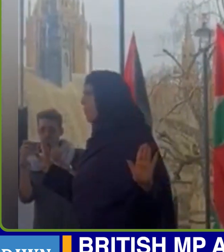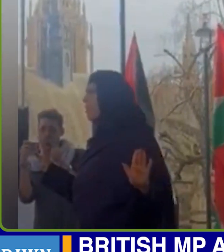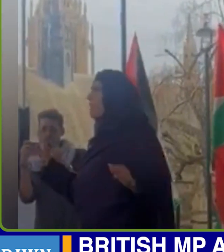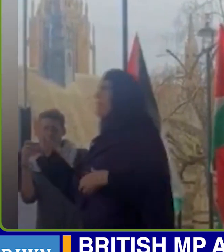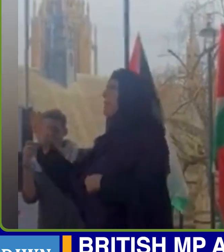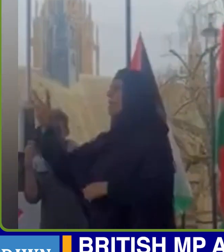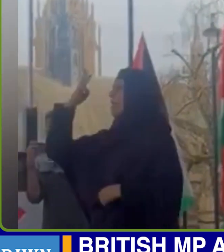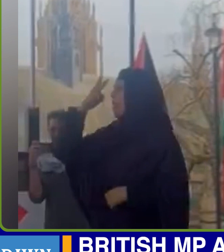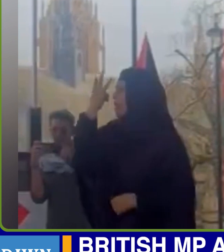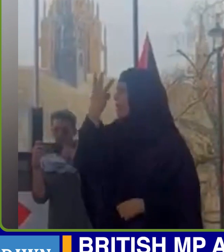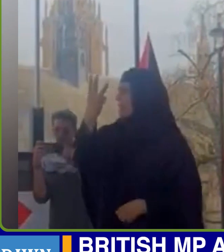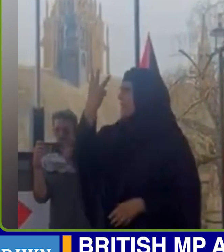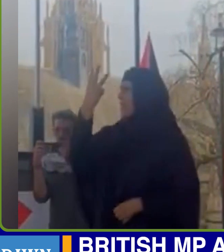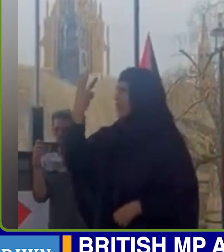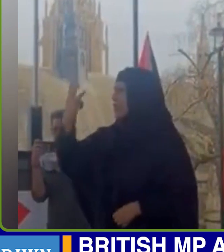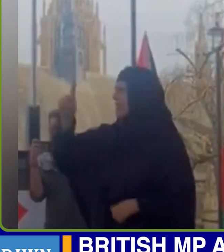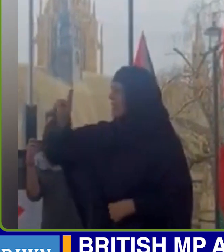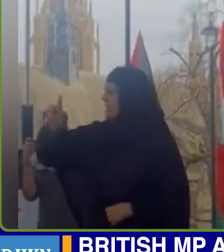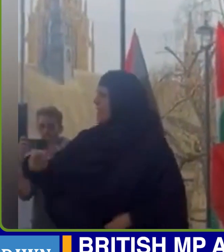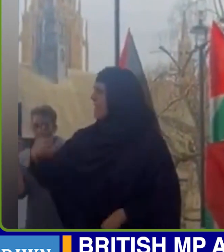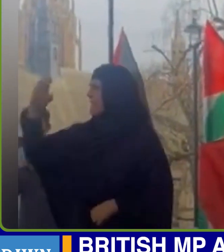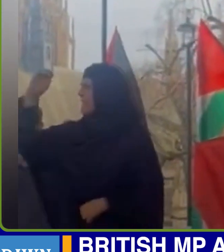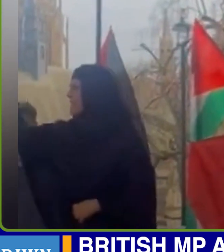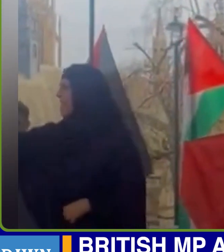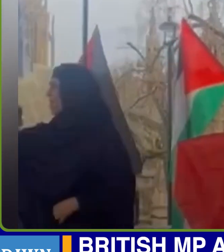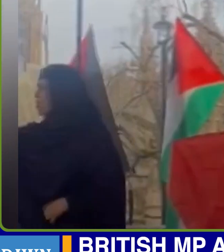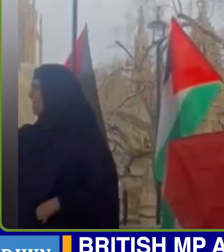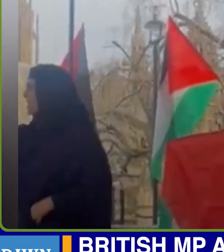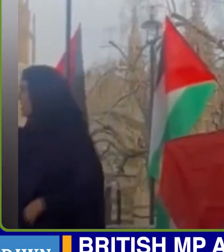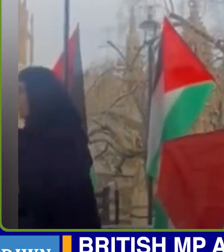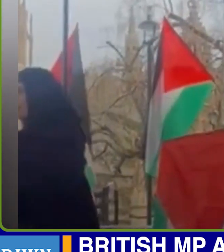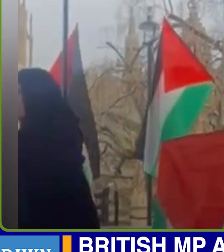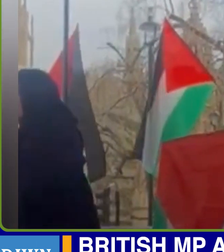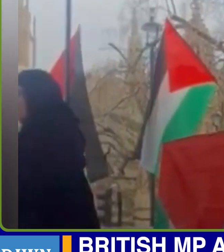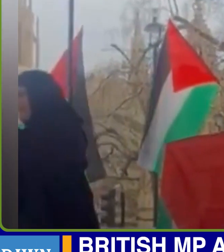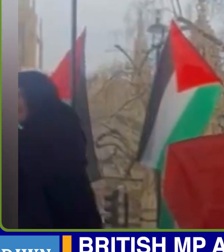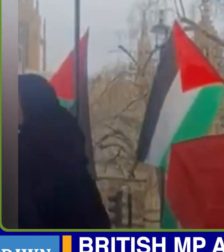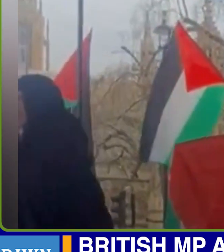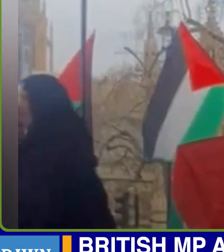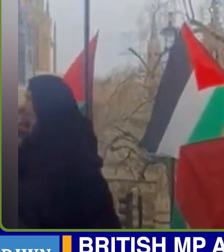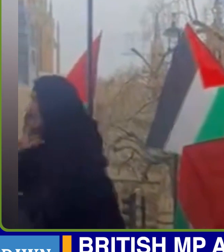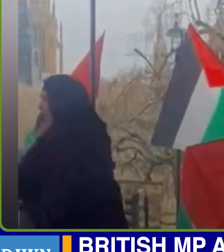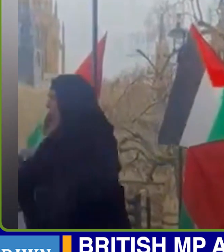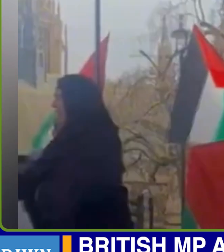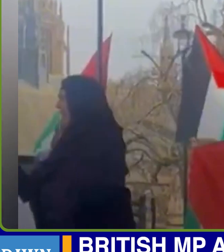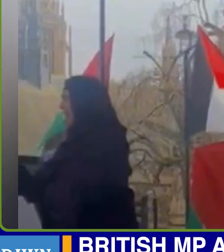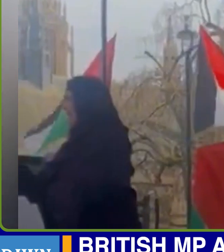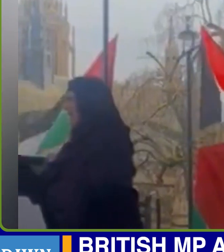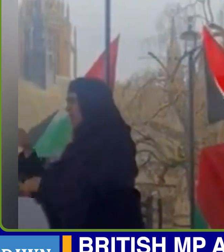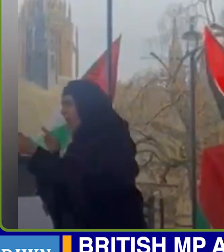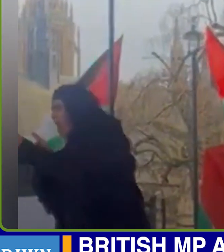More than 33,000 Palestinians have now been killed, yet the supply of arms for